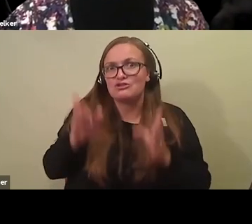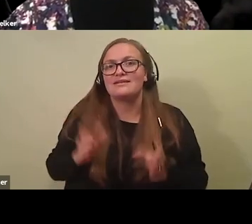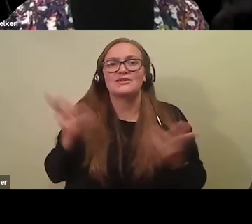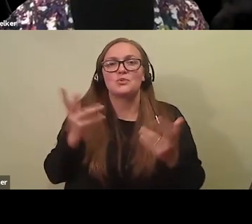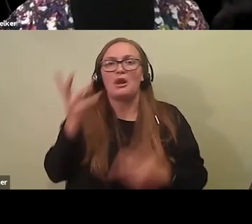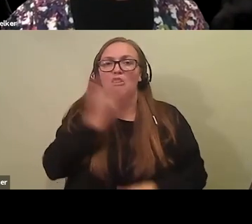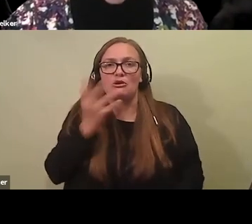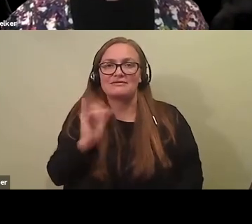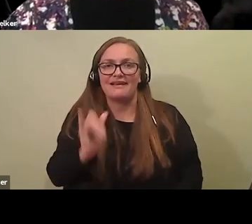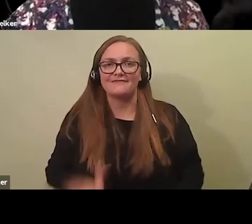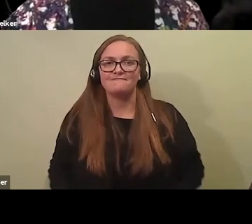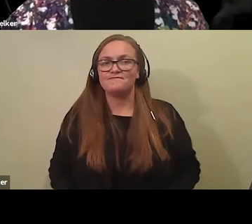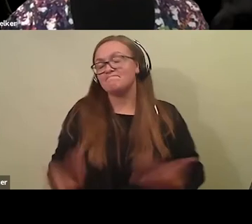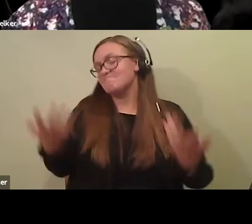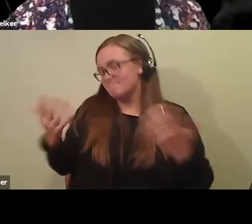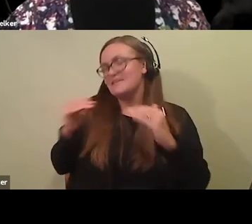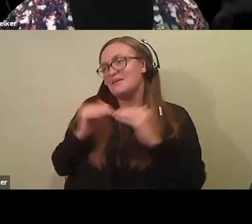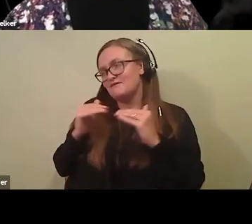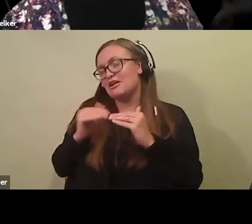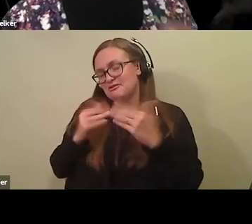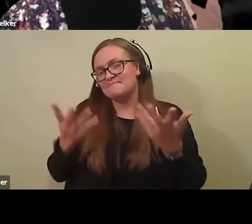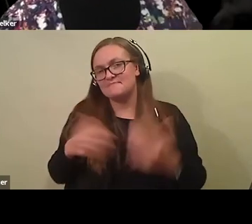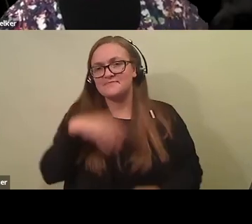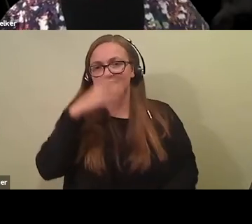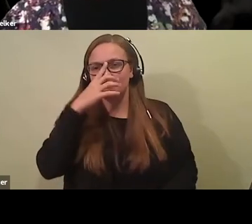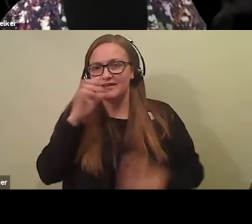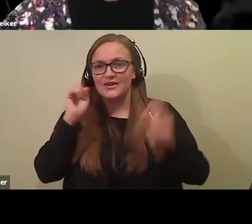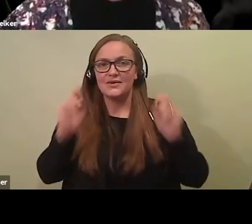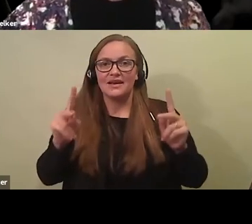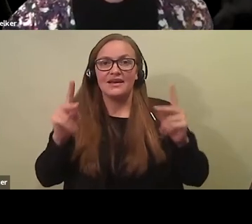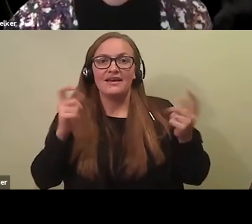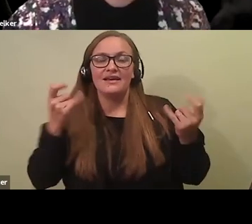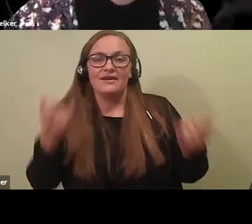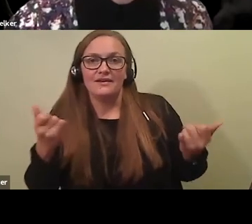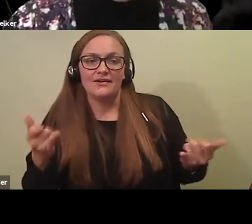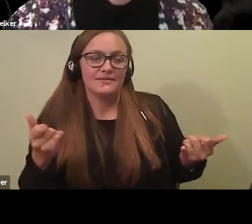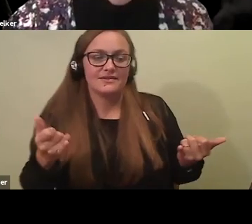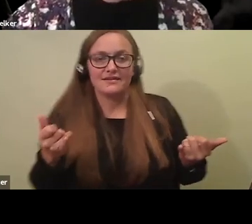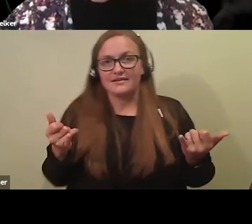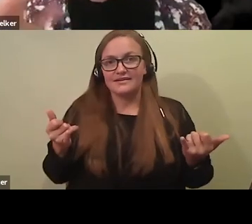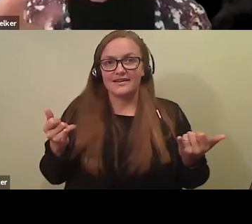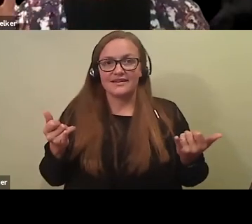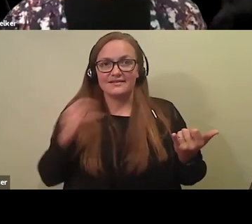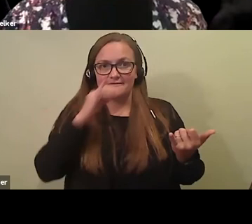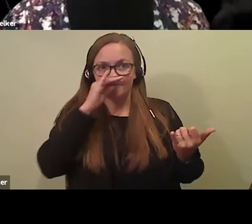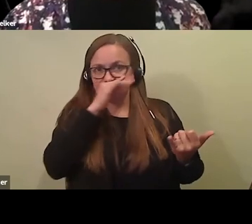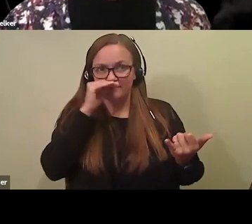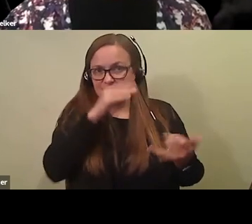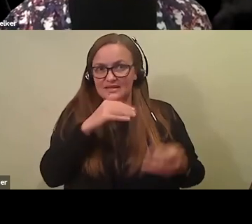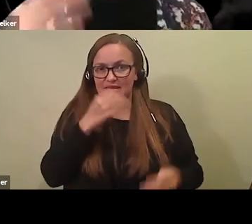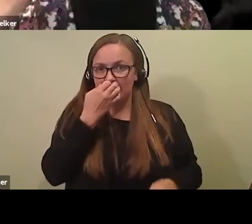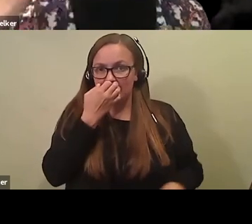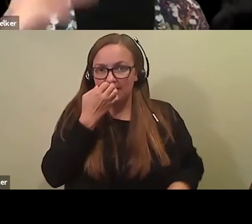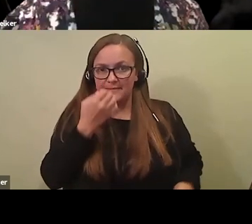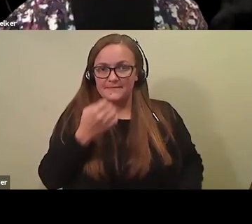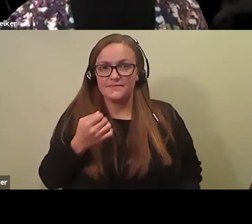warp drive. Fair enough. All right, well, we're gonna switch to another topic here. Thank you so much, Dr. Ryden. And as a reminder for our audience,